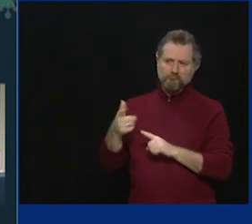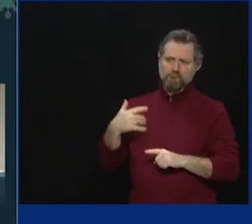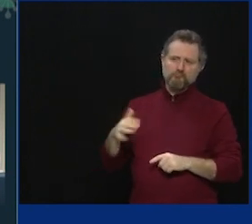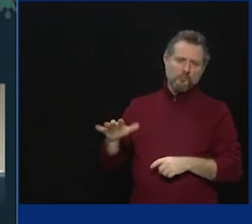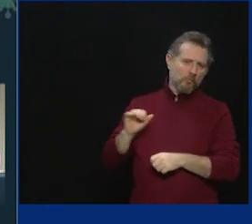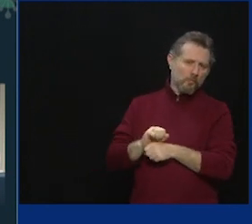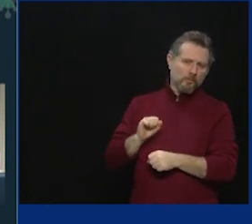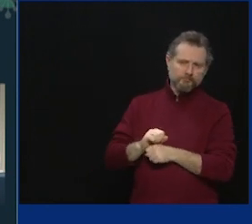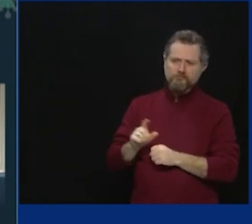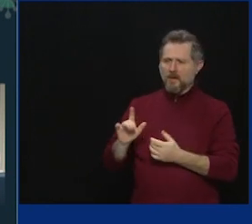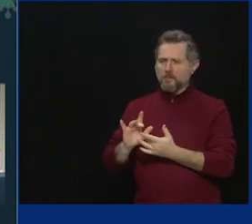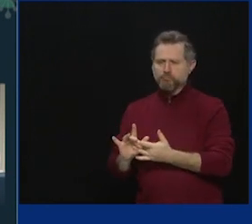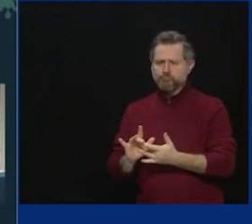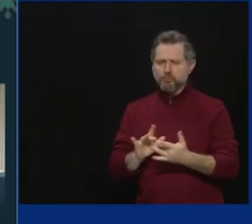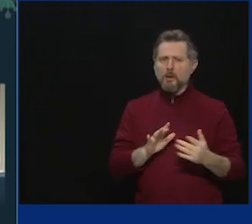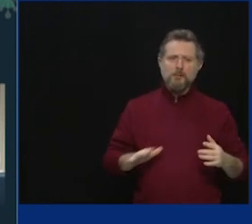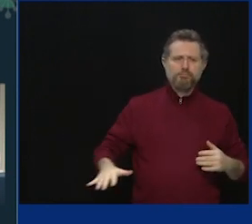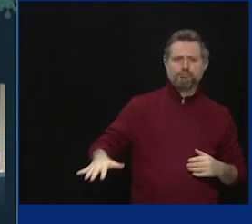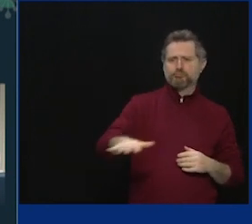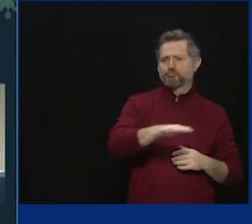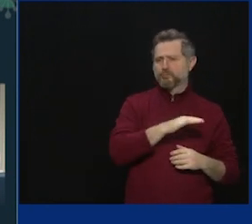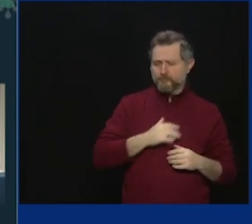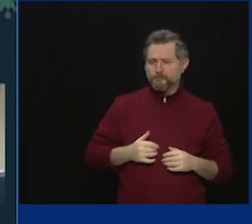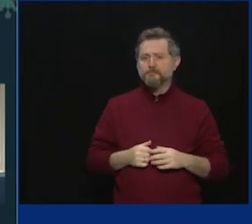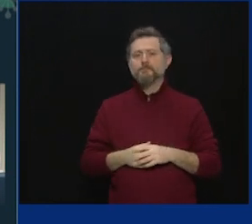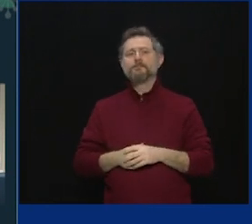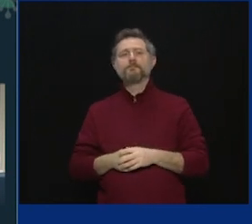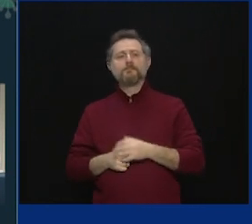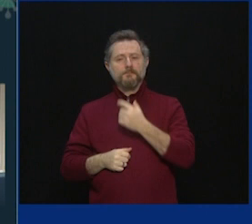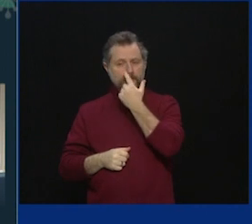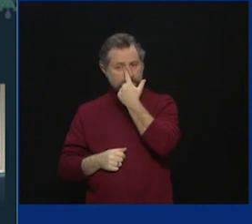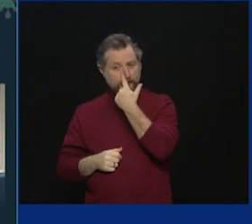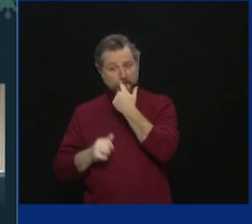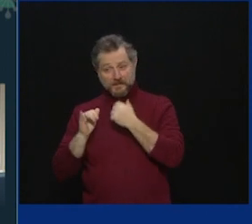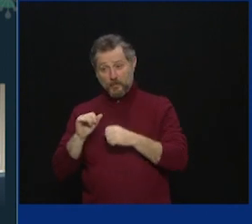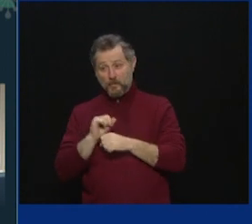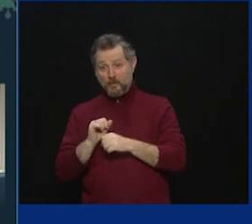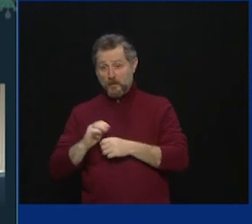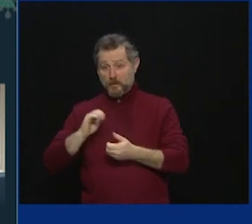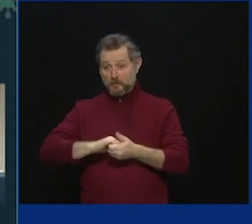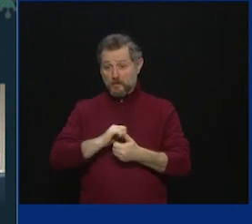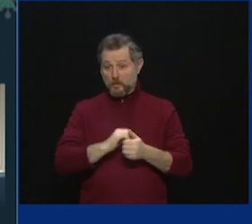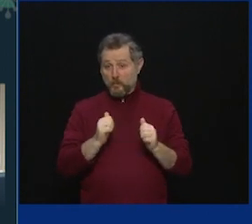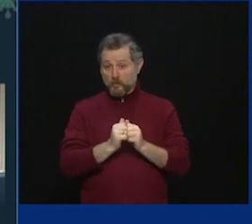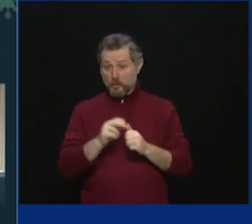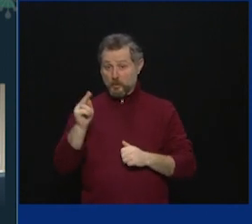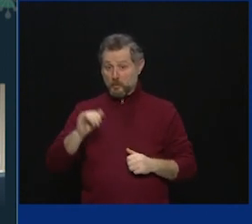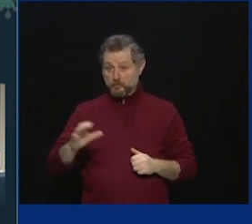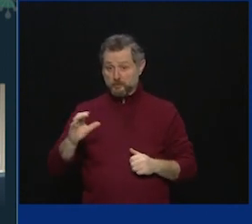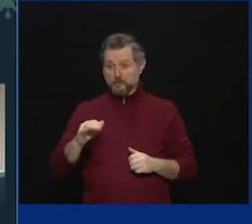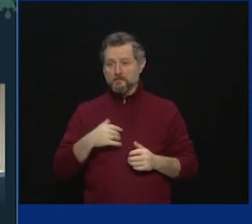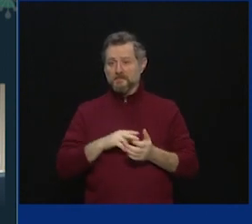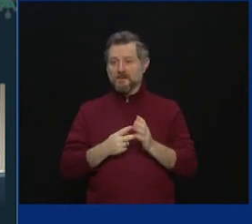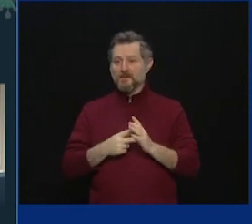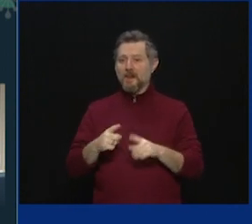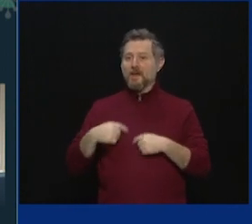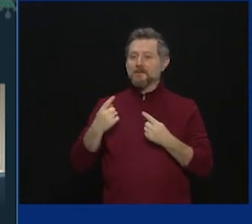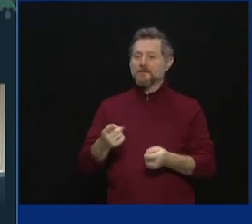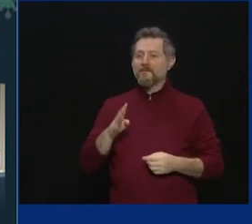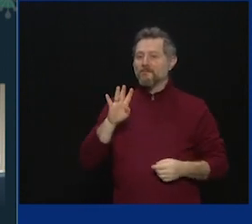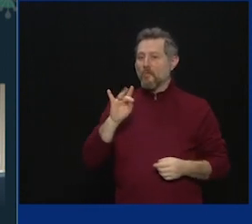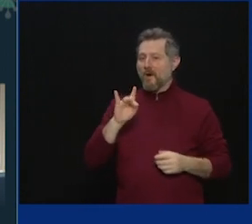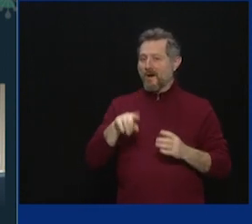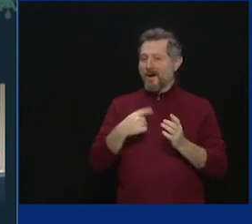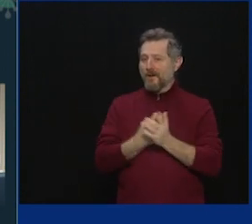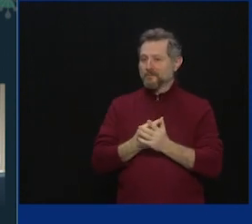just ongoing and continuous. And as a result, working in partnership with the city, literally in the last 48 hours, we delivered